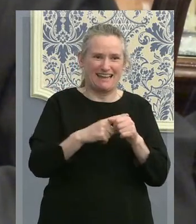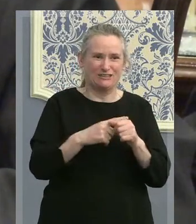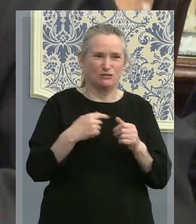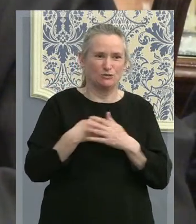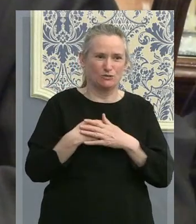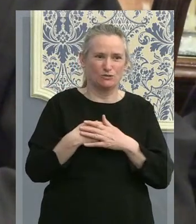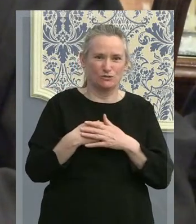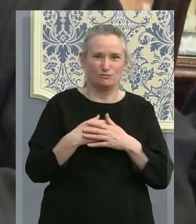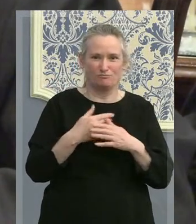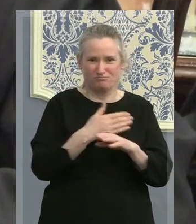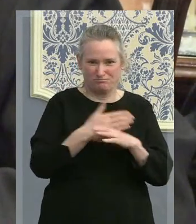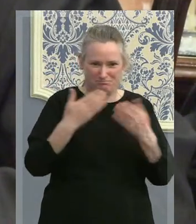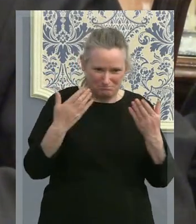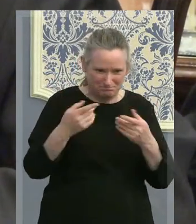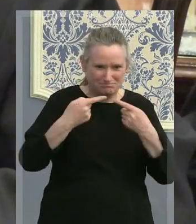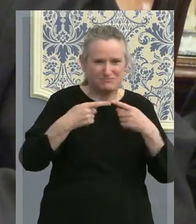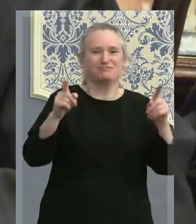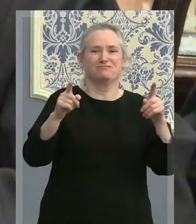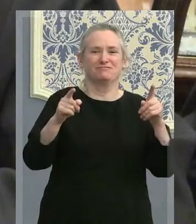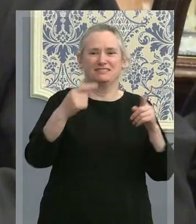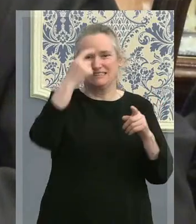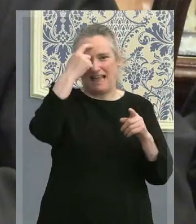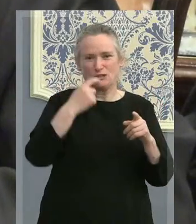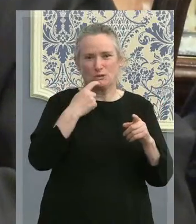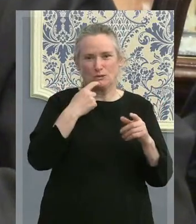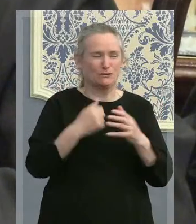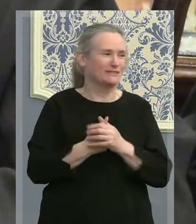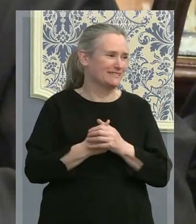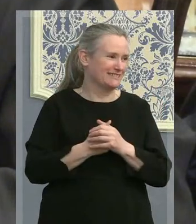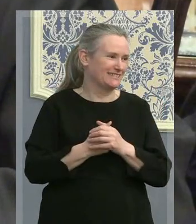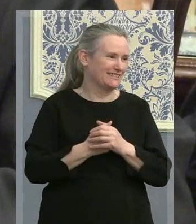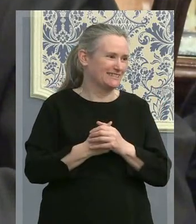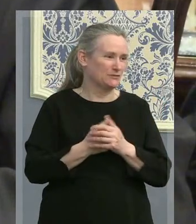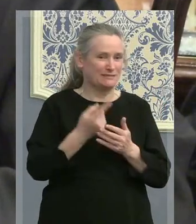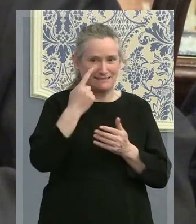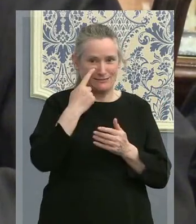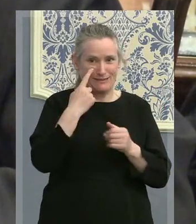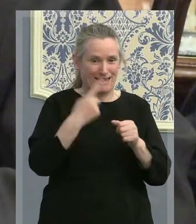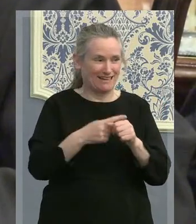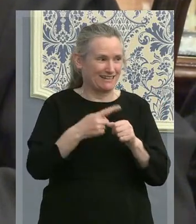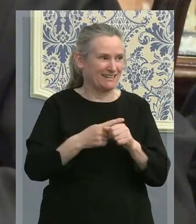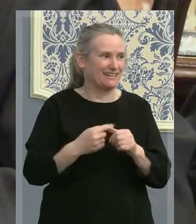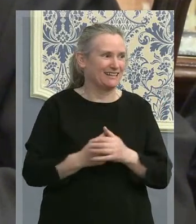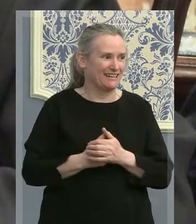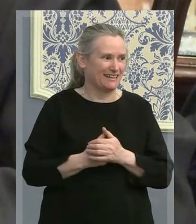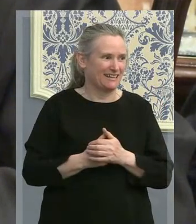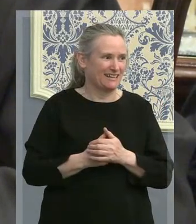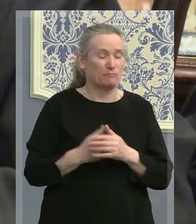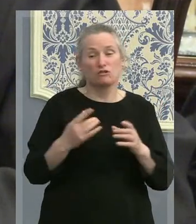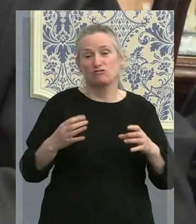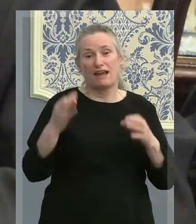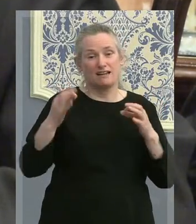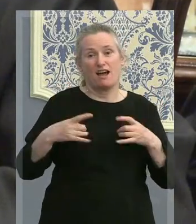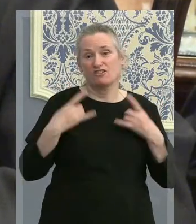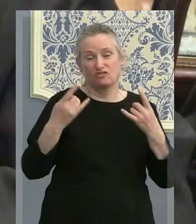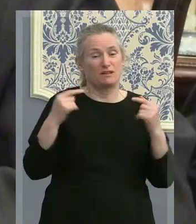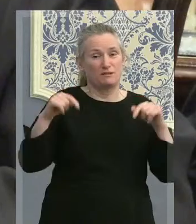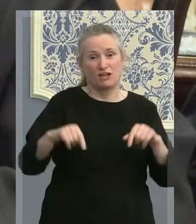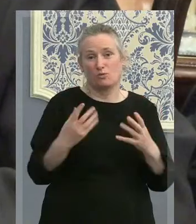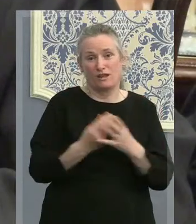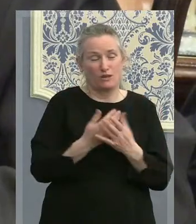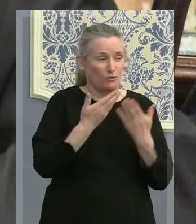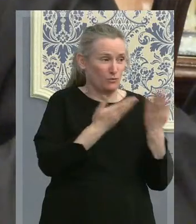actually commission that when actually it does happen. So hopefully we'll see you there again. And certainly it's a great honour for me to be here with